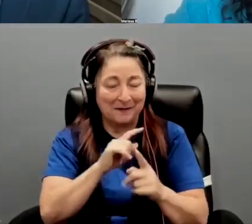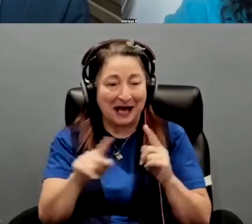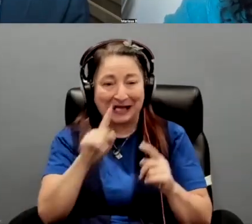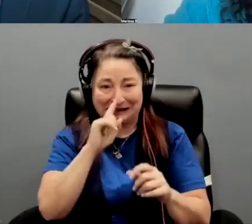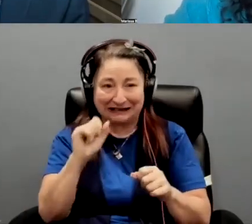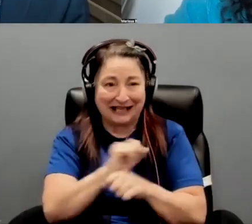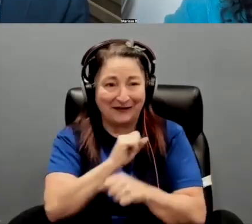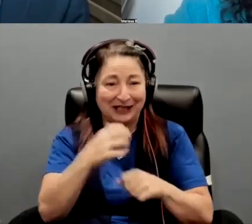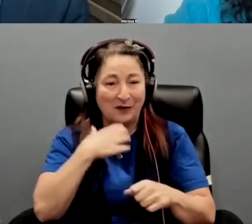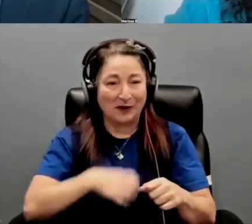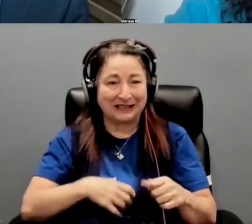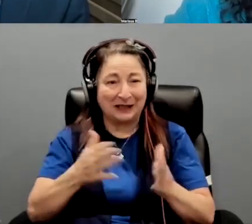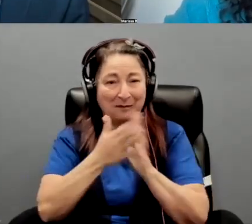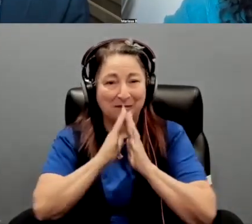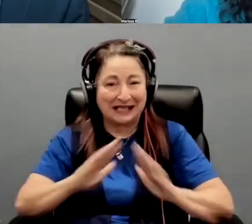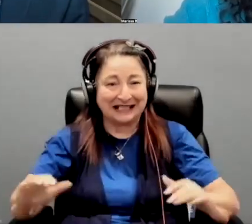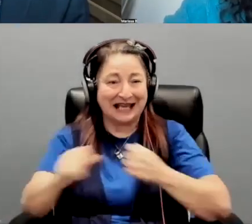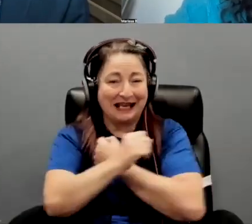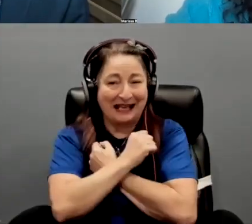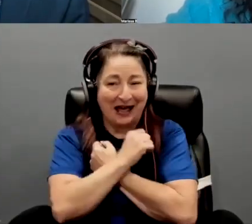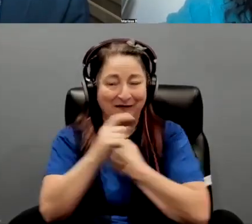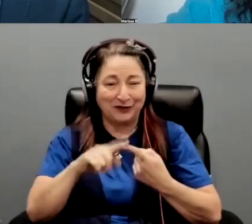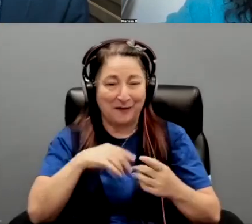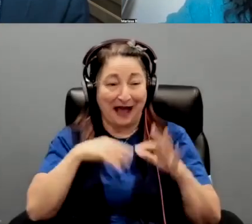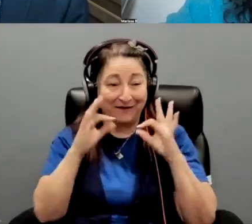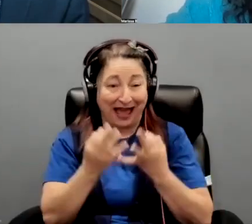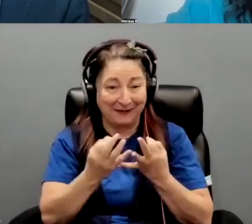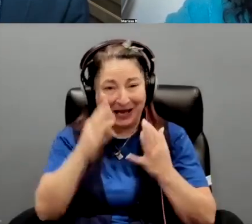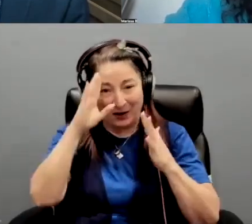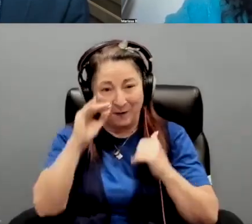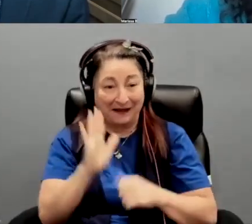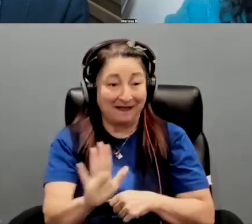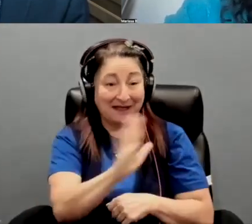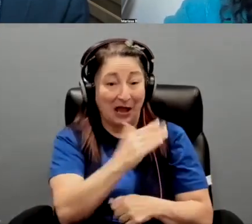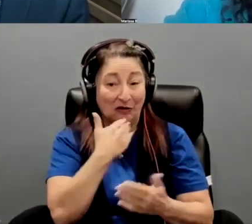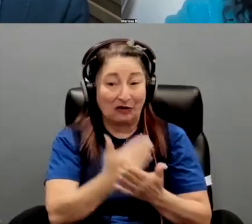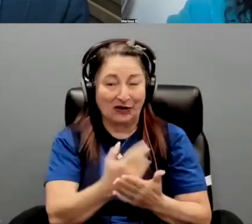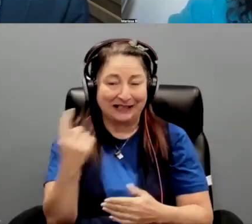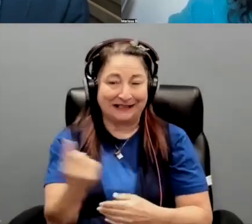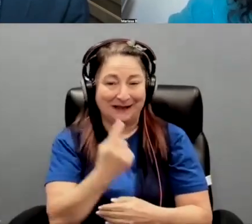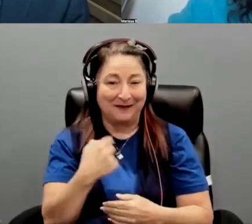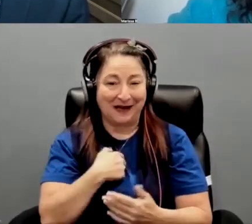wishing peace and love to my family and hoping that they're good is something I always want.